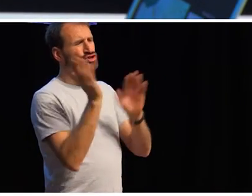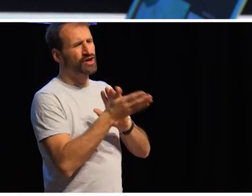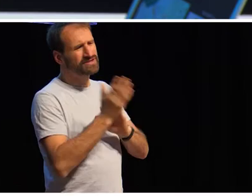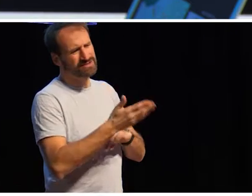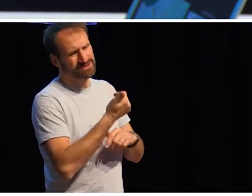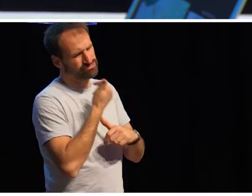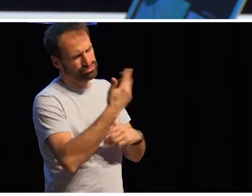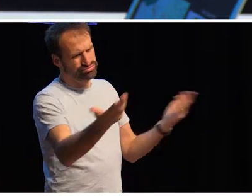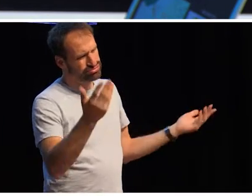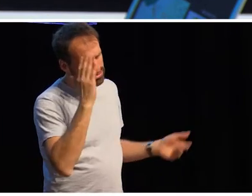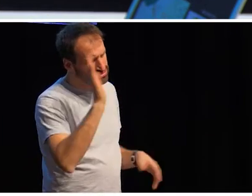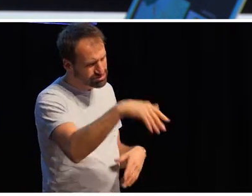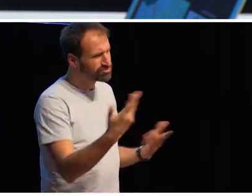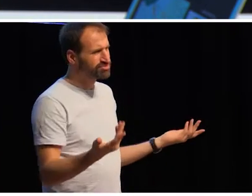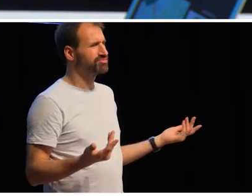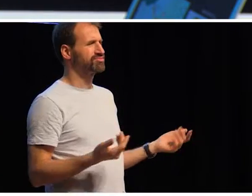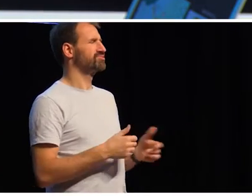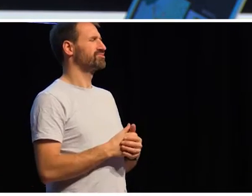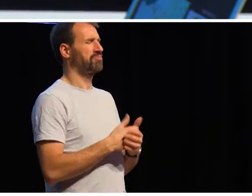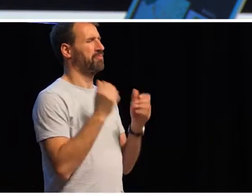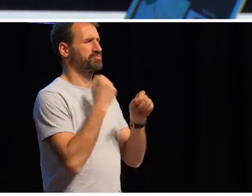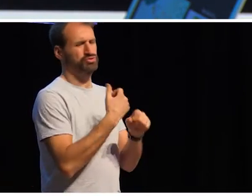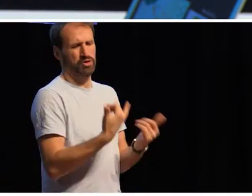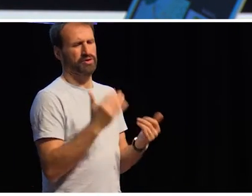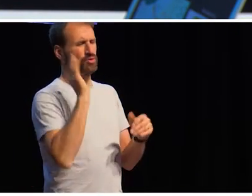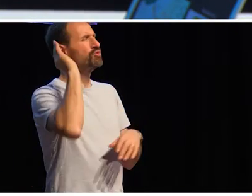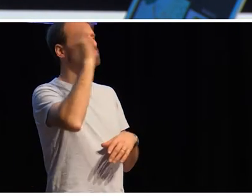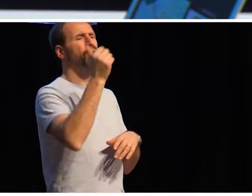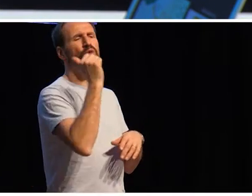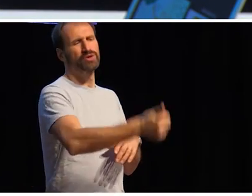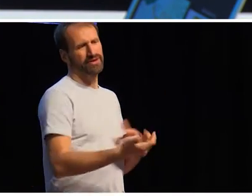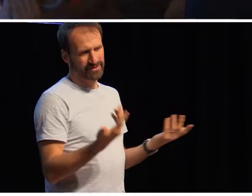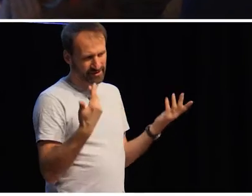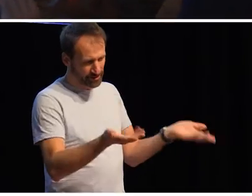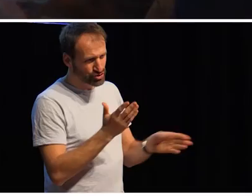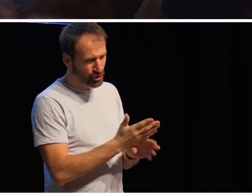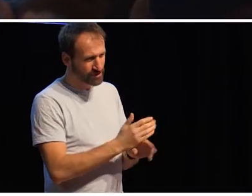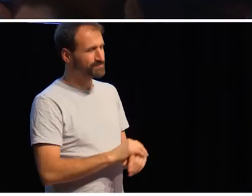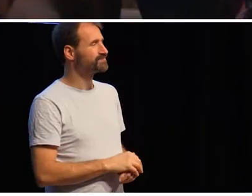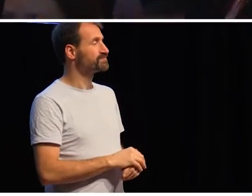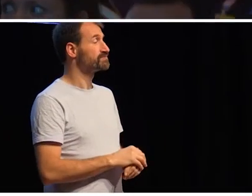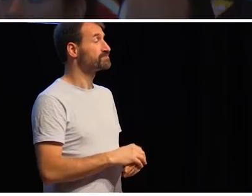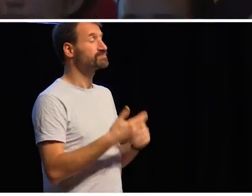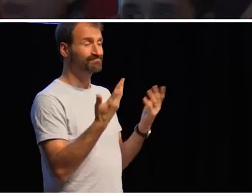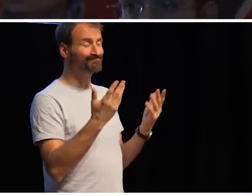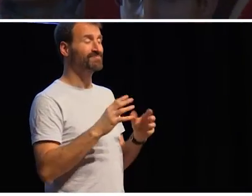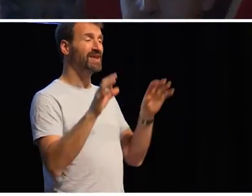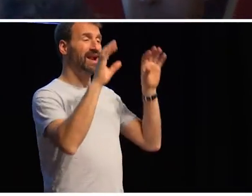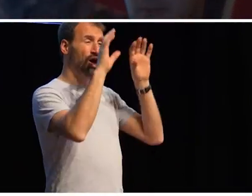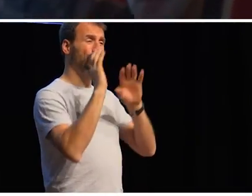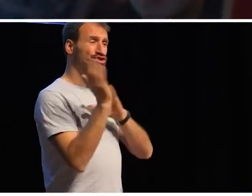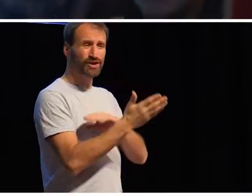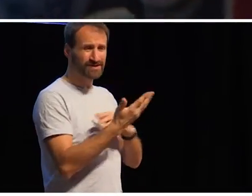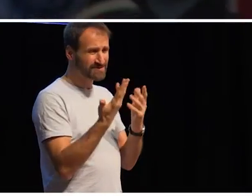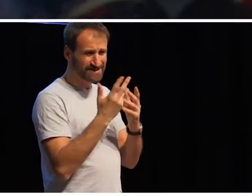I think it could easily be over 100 now that you can find in the market. And what these cloud services have in common,